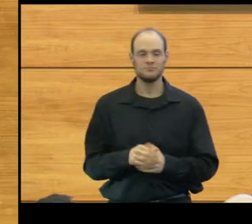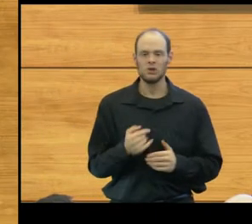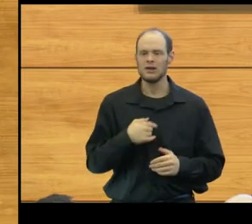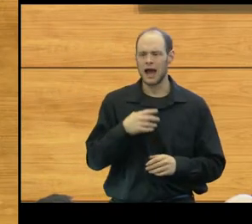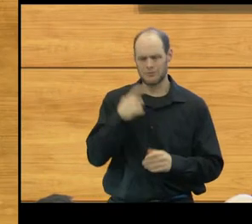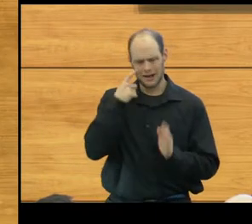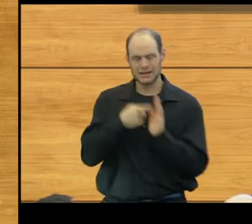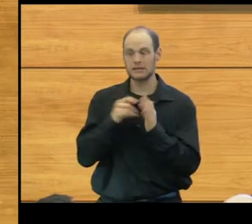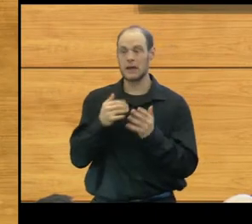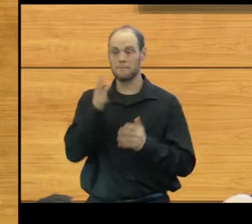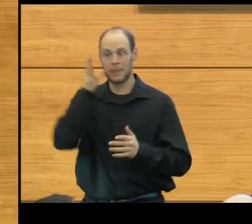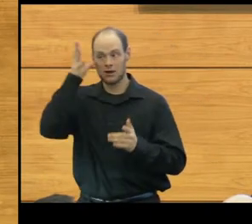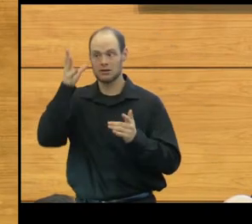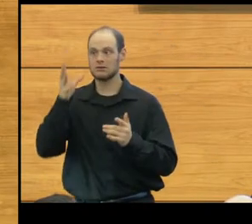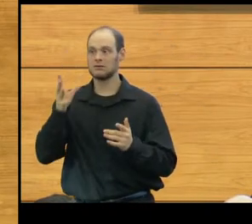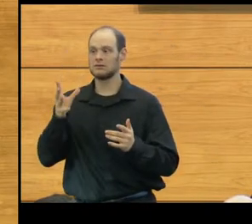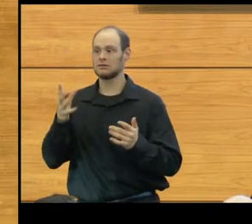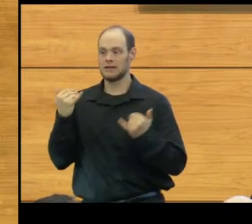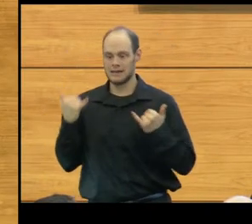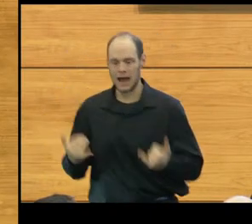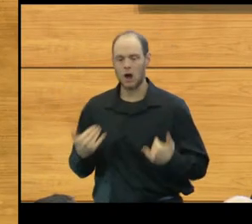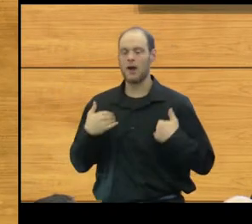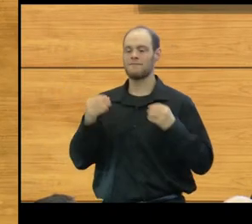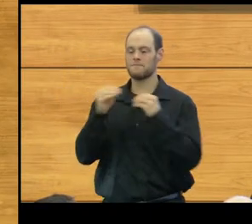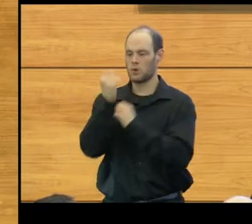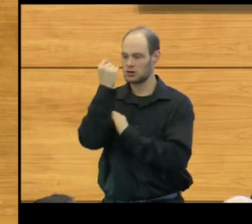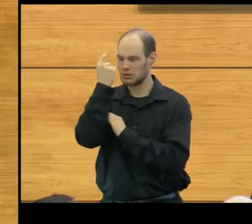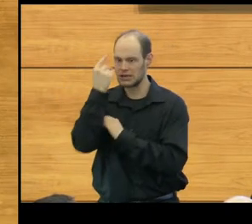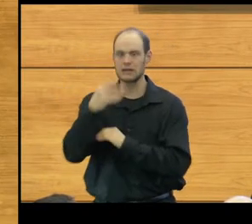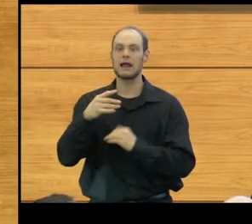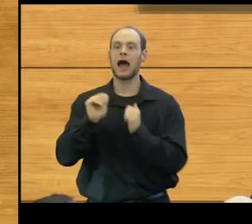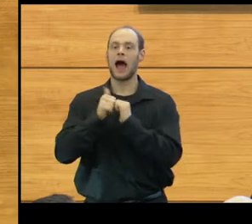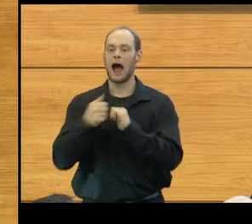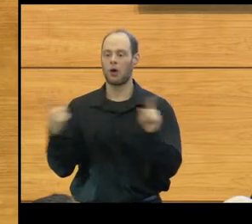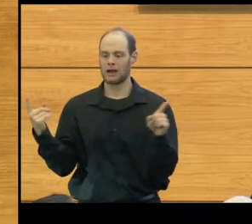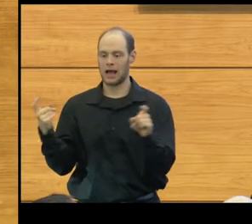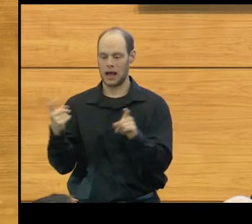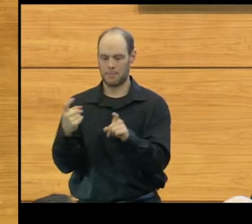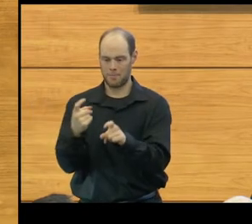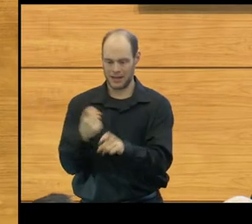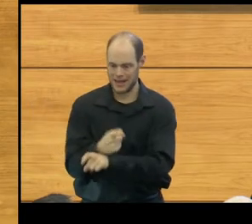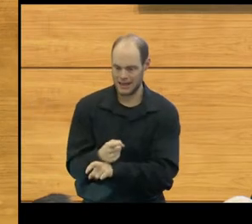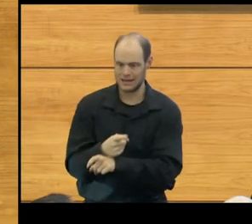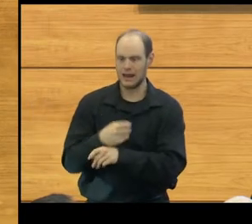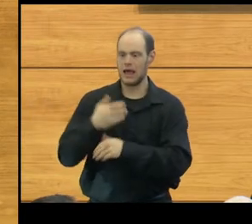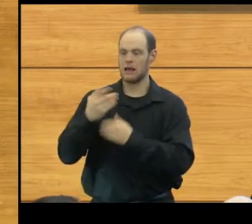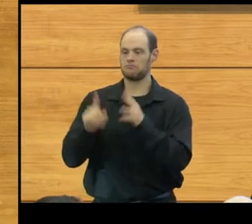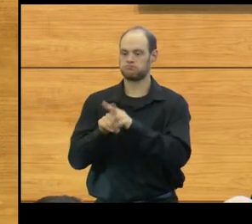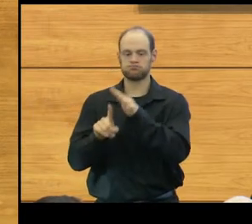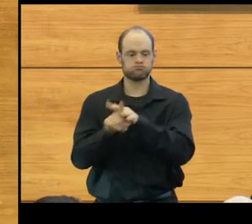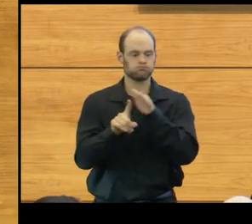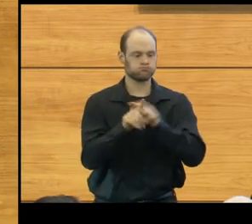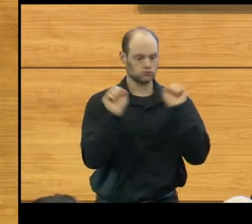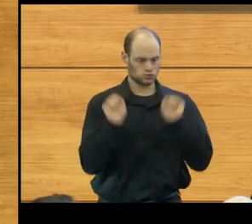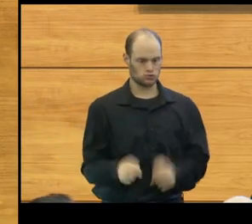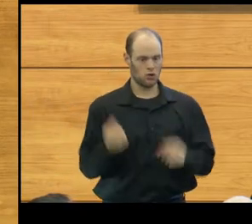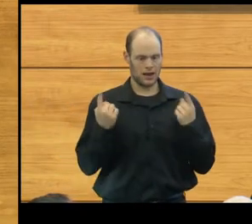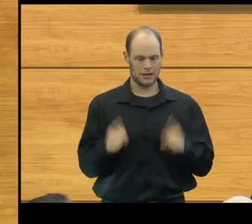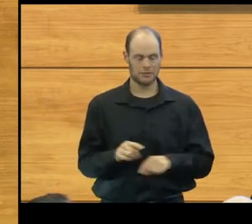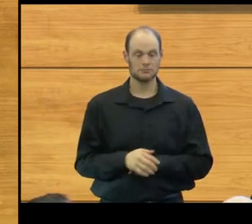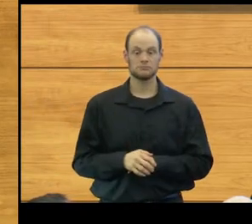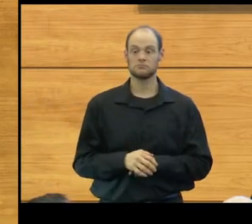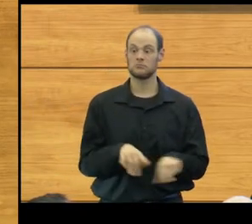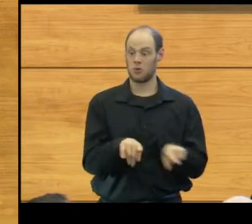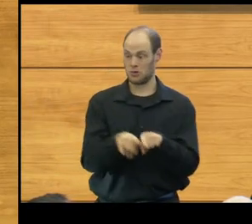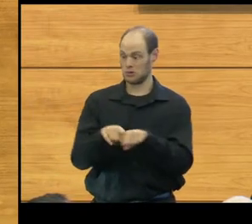think parents are more understanding now because they do understand from the complexity of the problem and the various things that can occur. But I